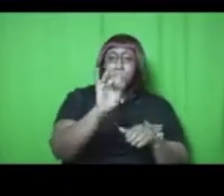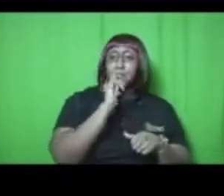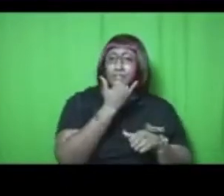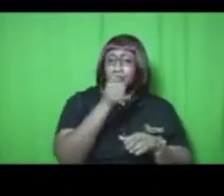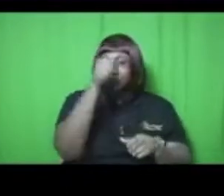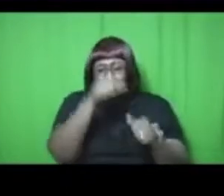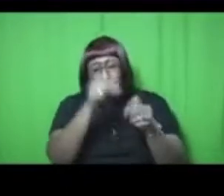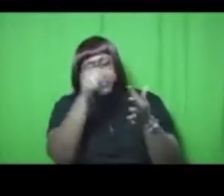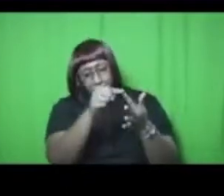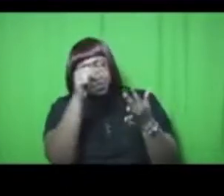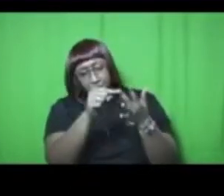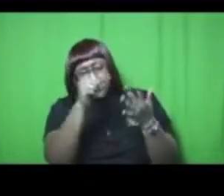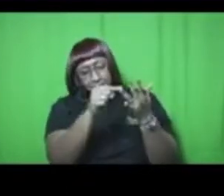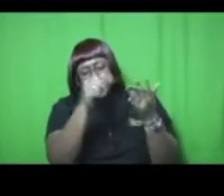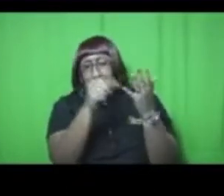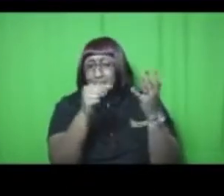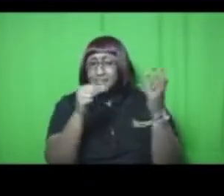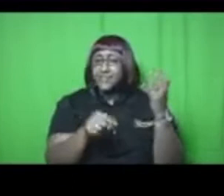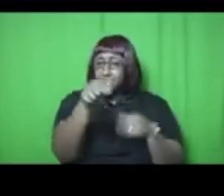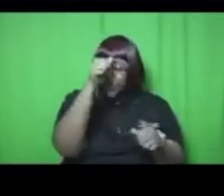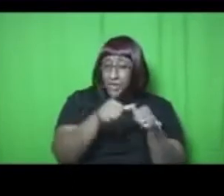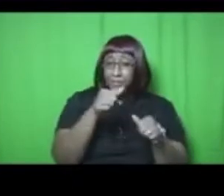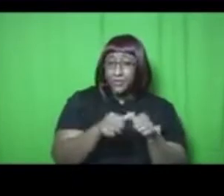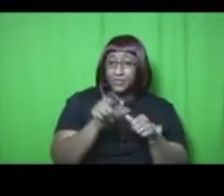You remember this and that. You remember you did this, you did that.